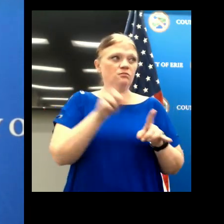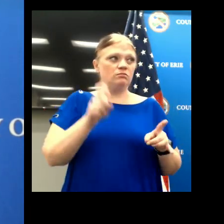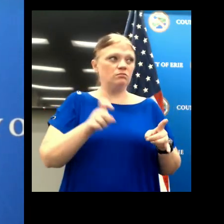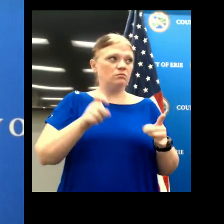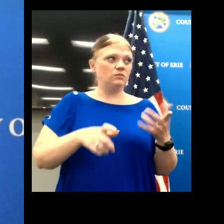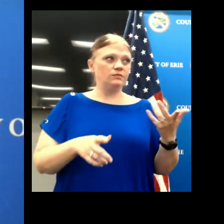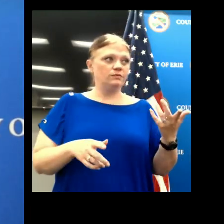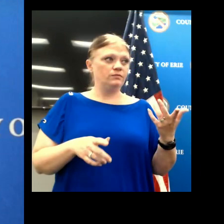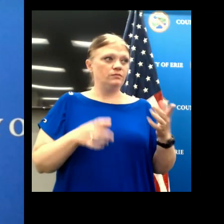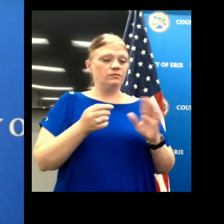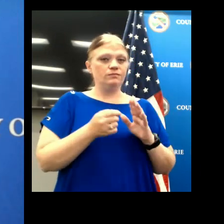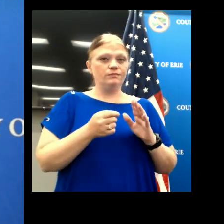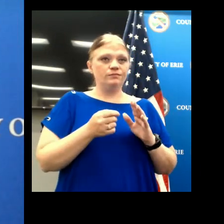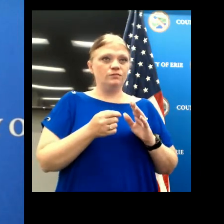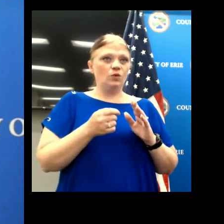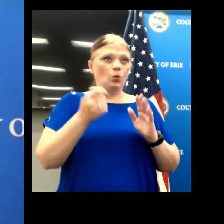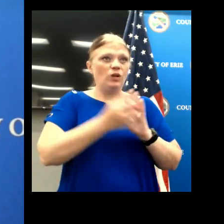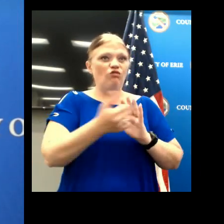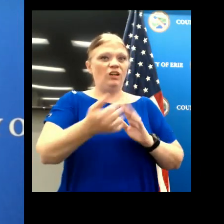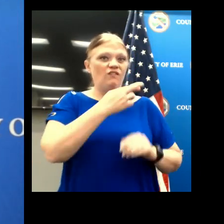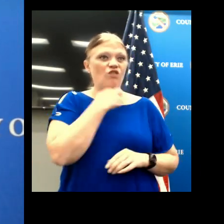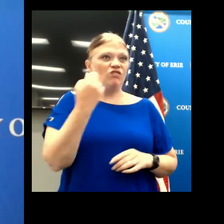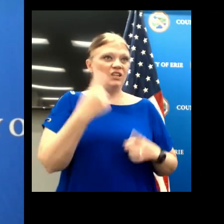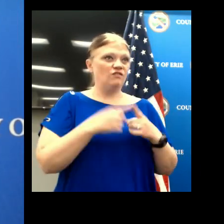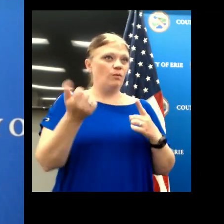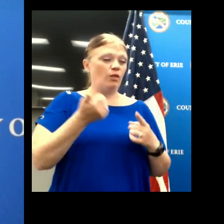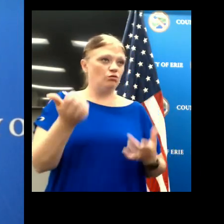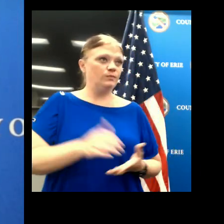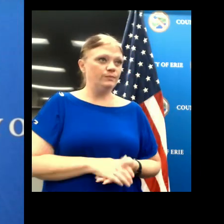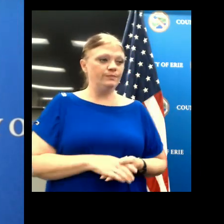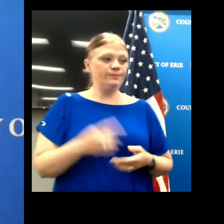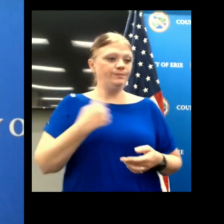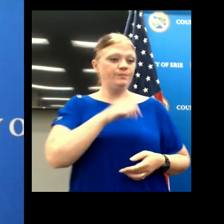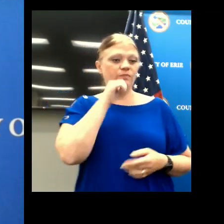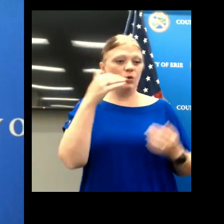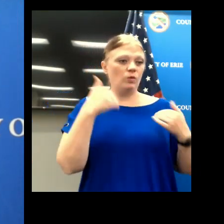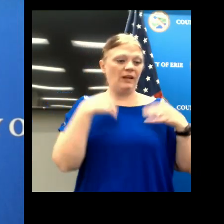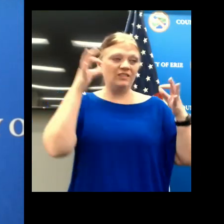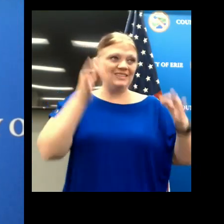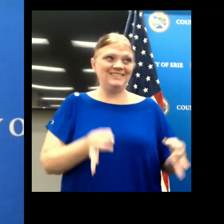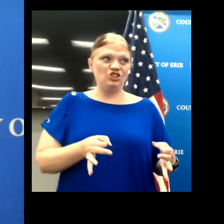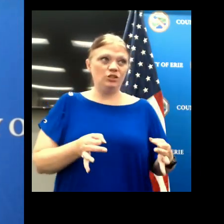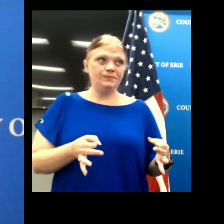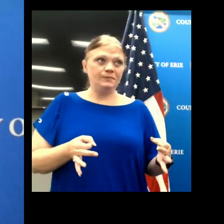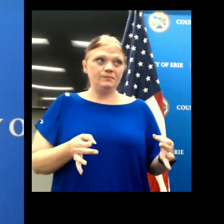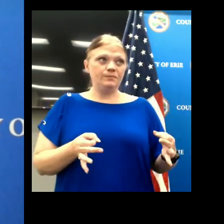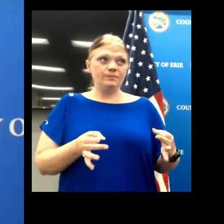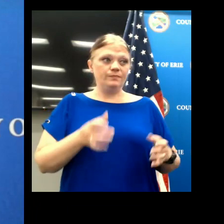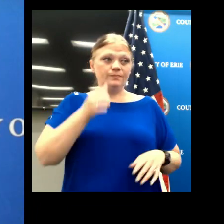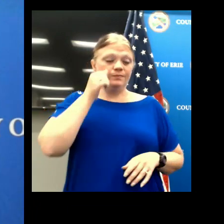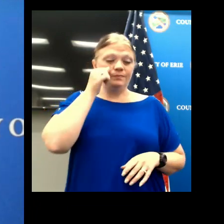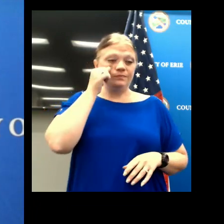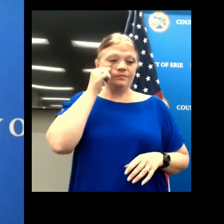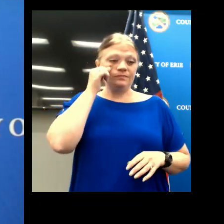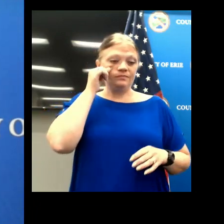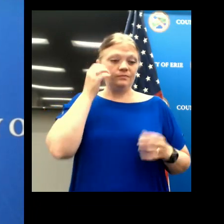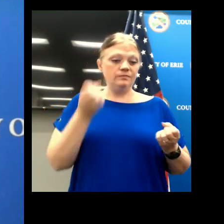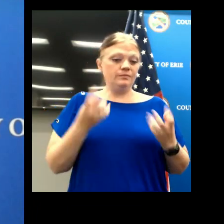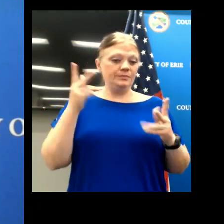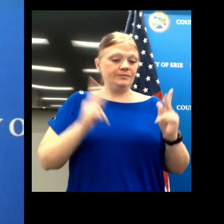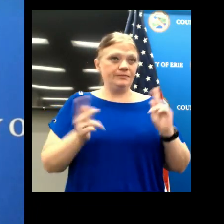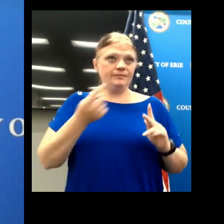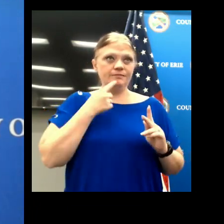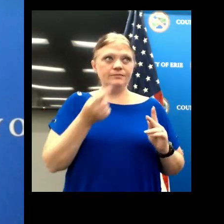to eliminate the risk that may result from others. We don't have a decision on this. A lot of people were saying,